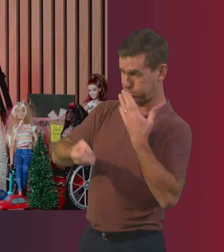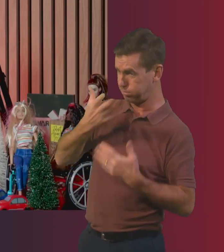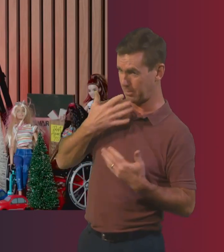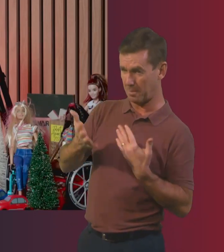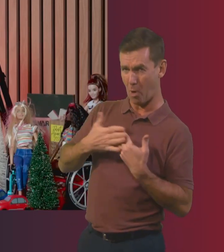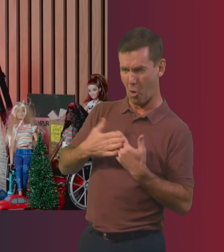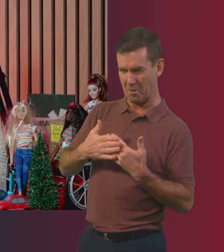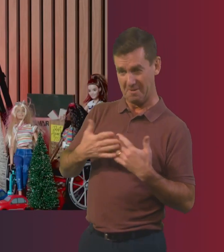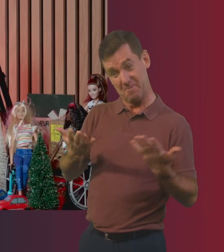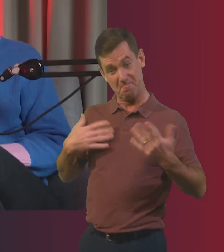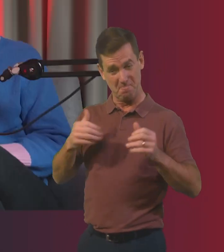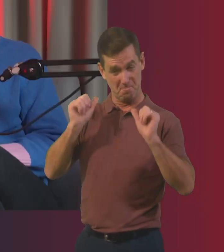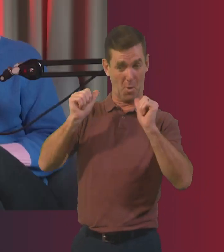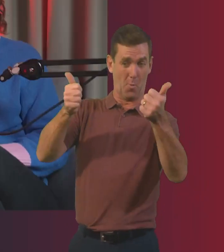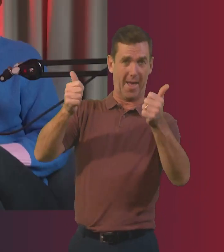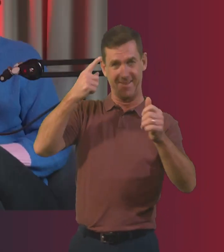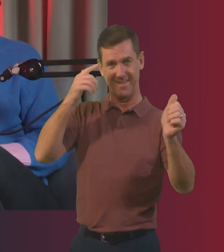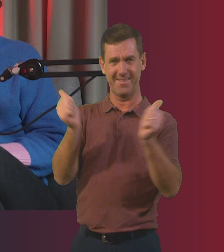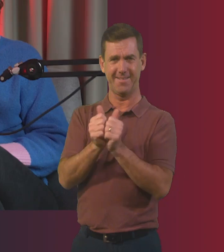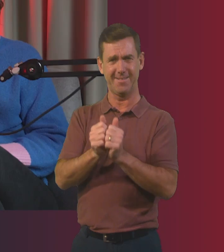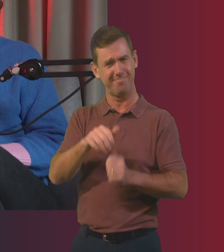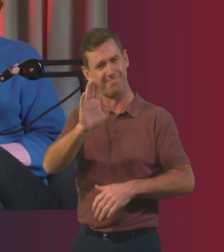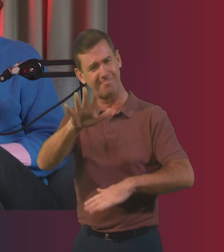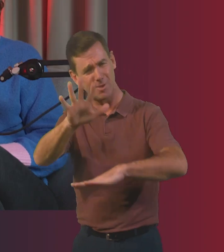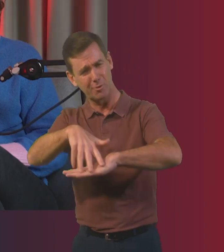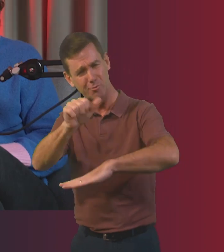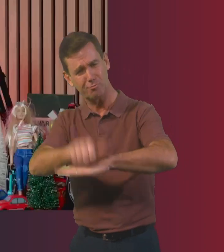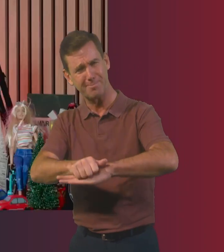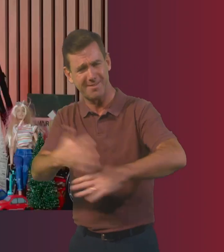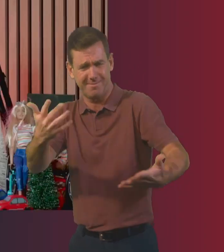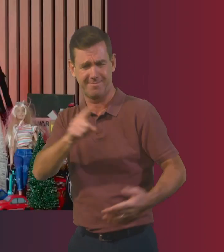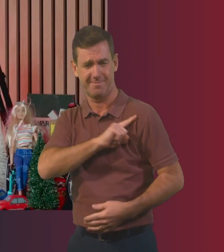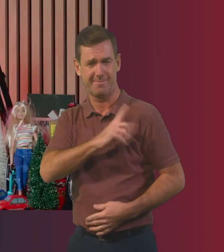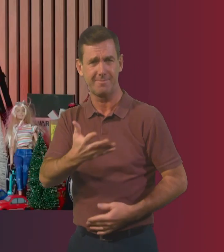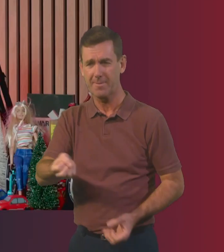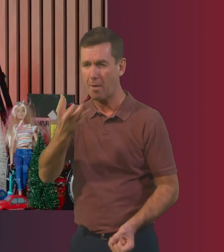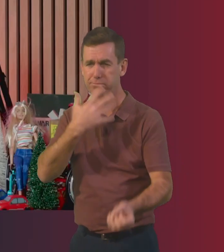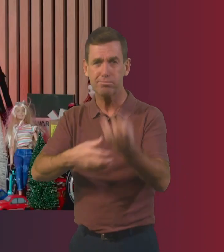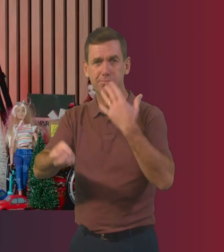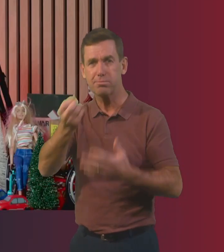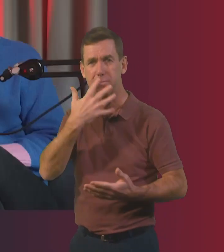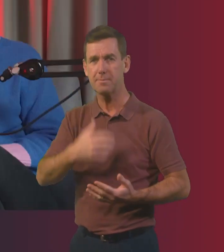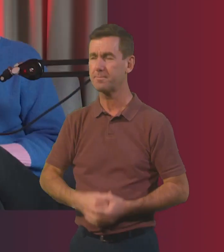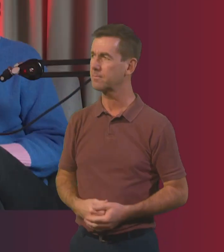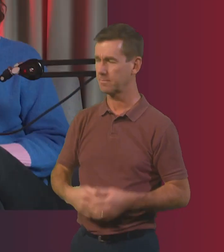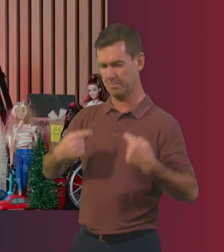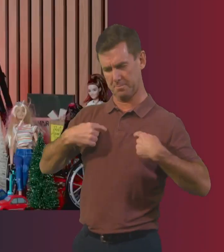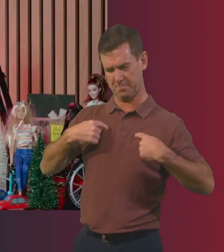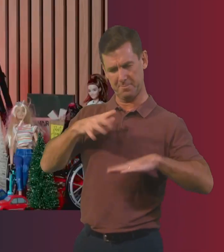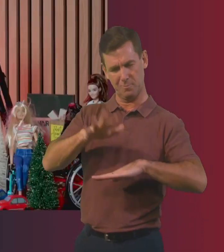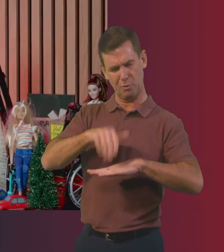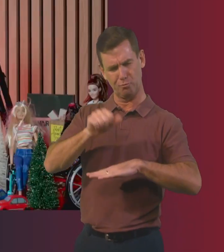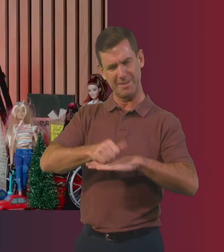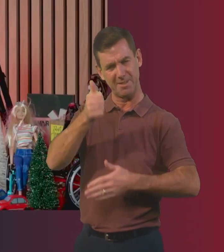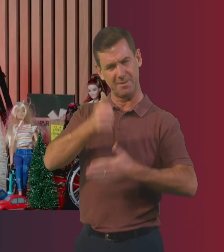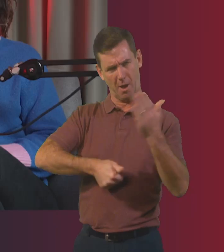bit, but if you say so. It's Christmas though. If That's you when say- you need I know, to but- eat all the food. But my Christmas starts in October.